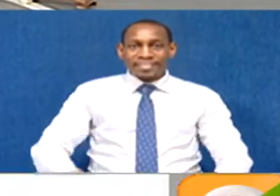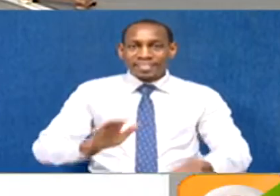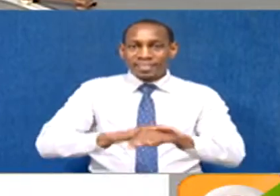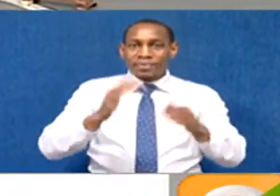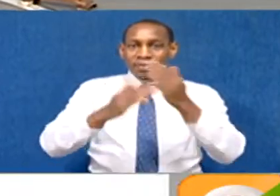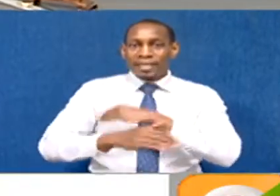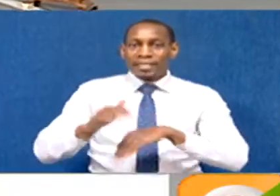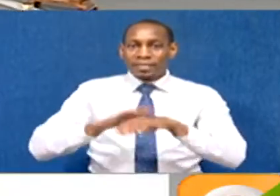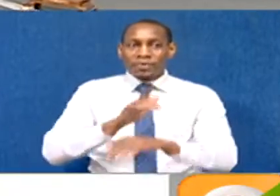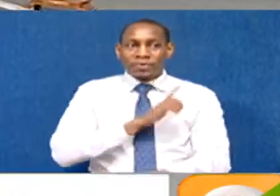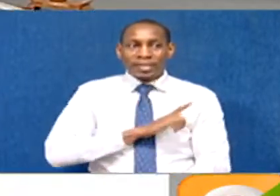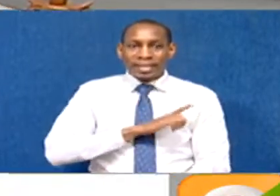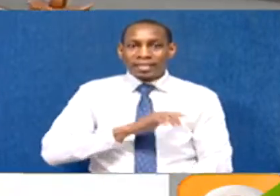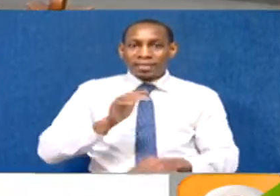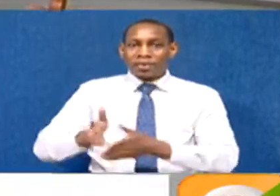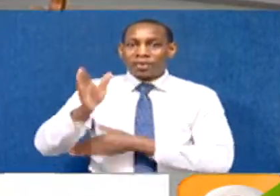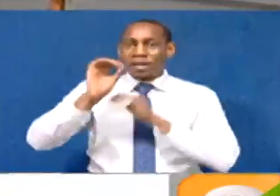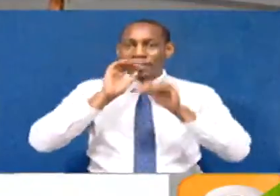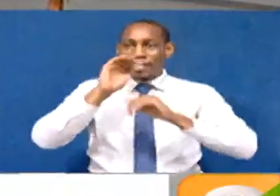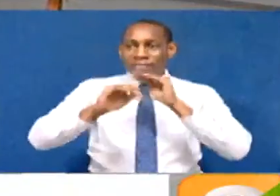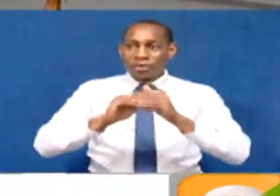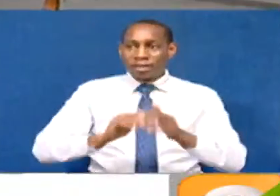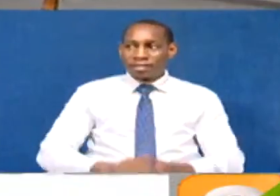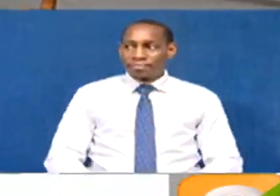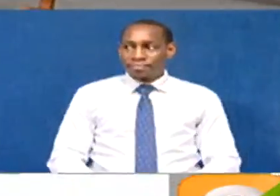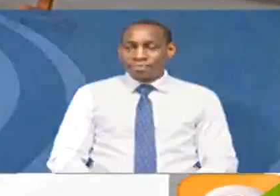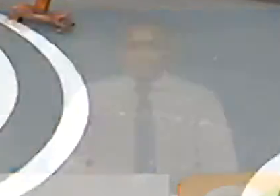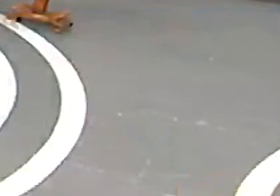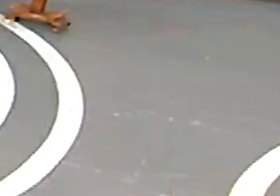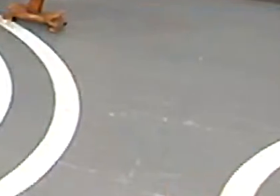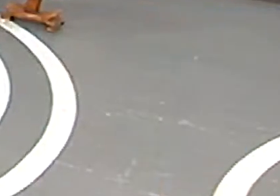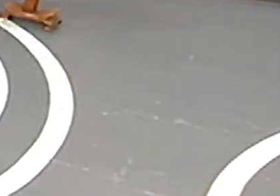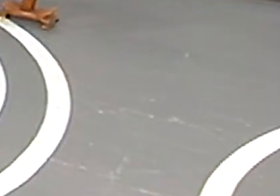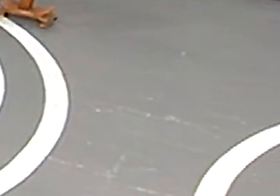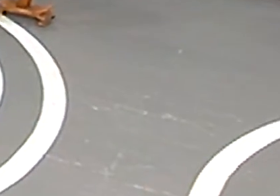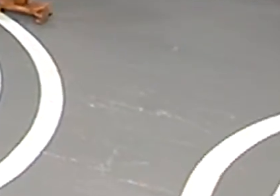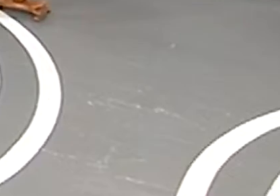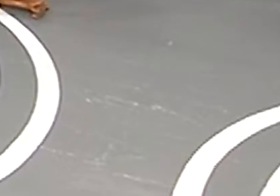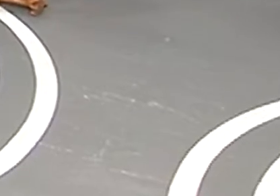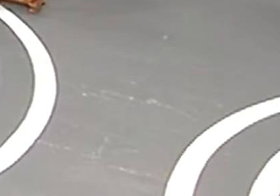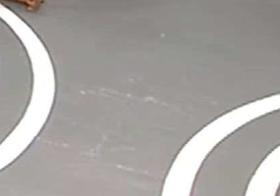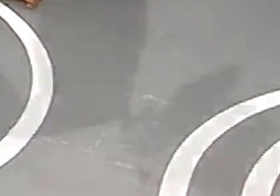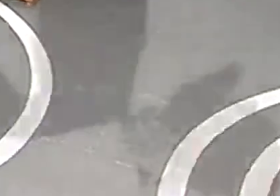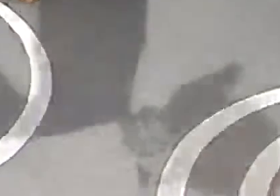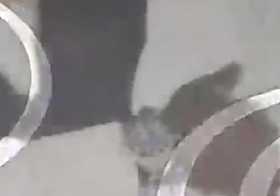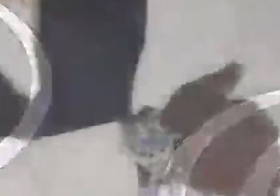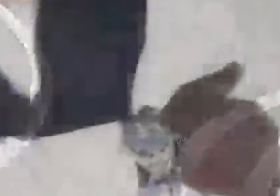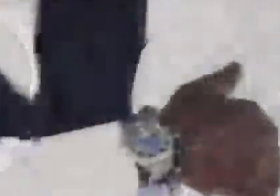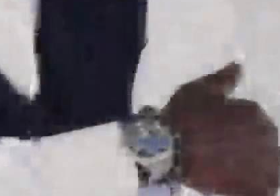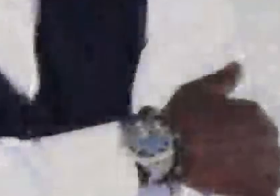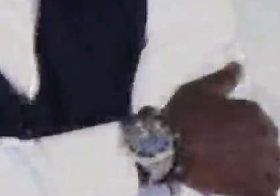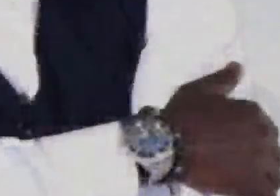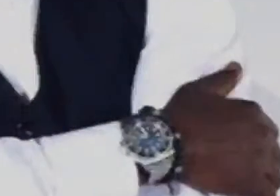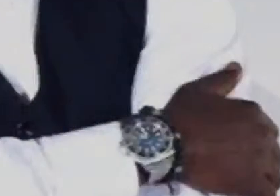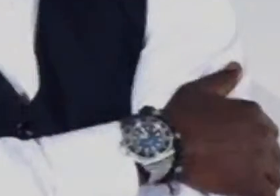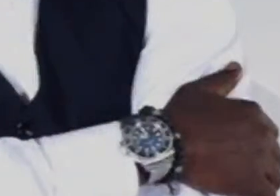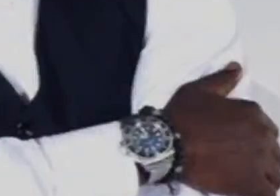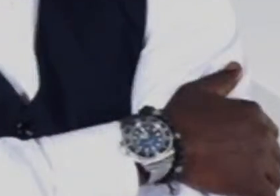Good night. Good luck. God bless you all. Natosha. Where you didn't watch that? Natosha.